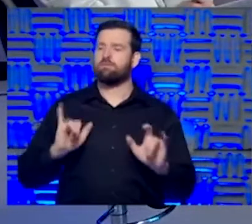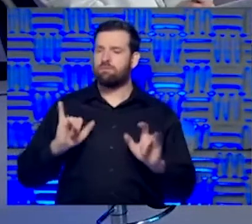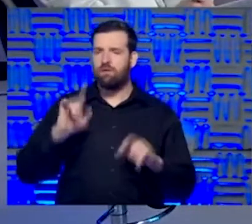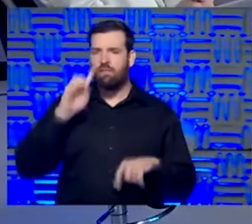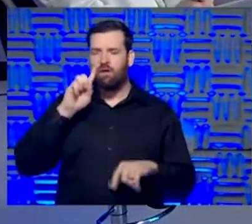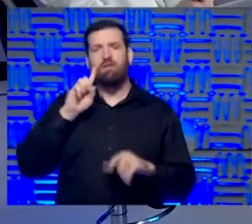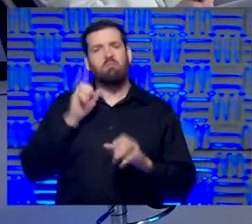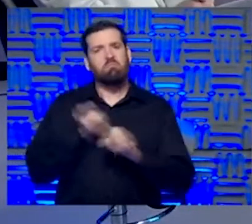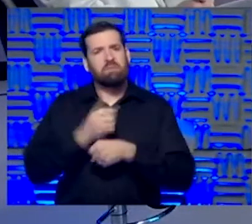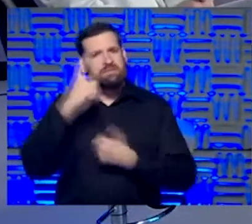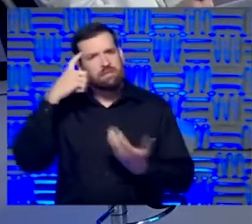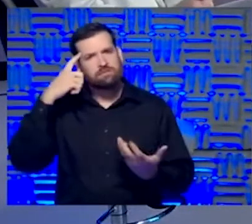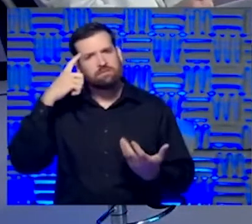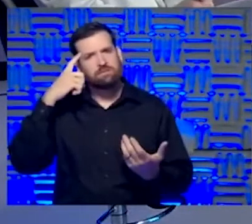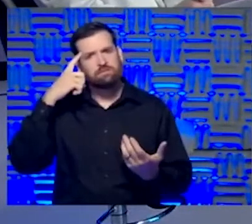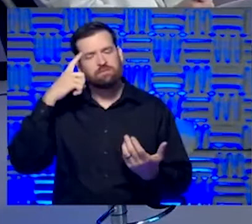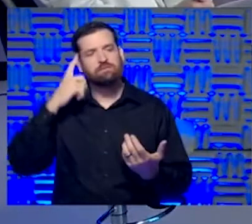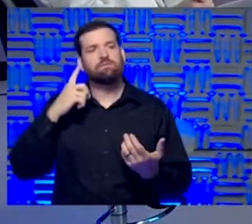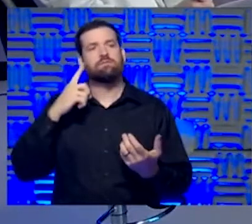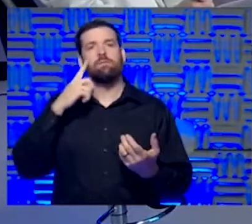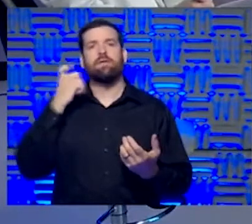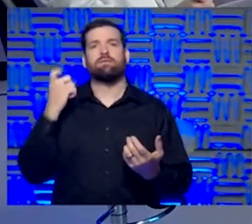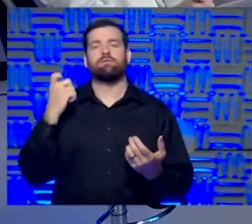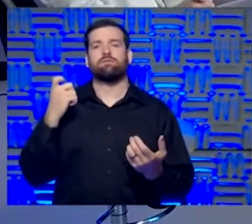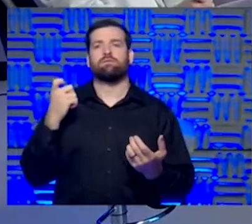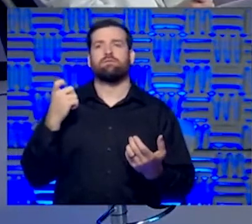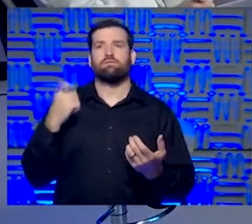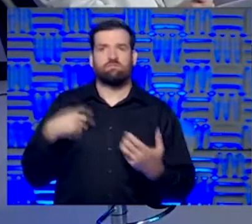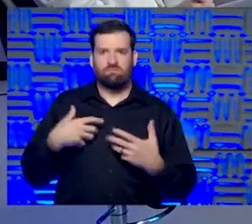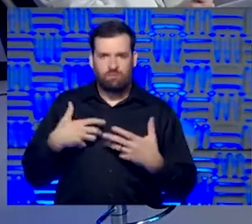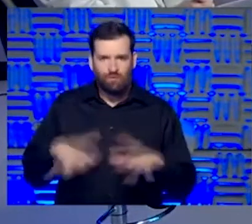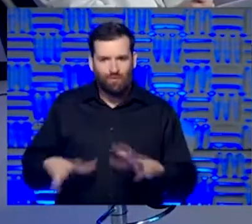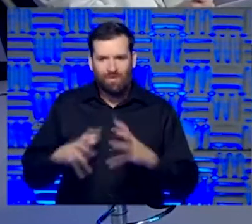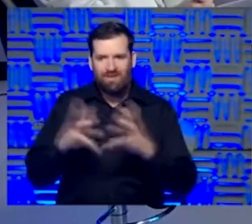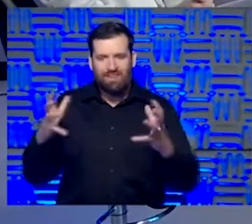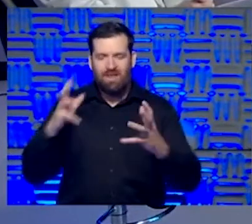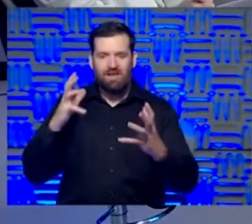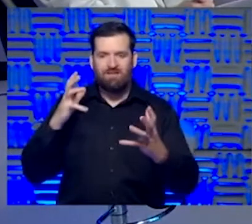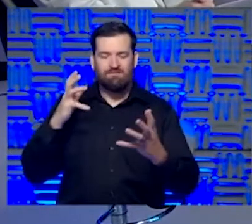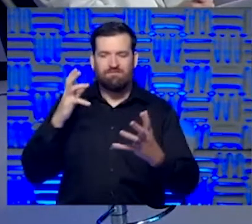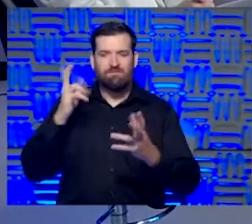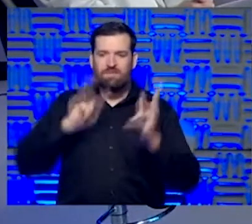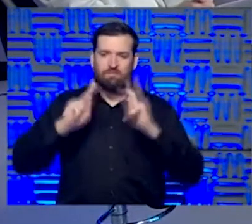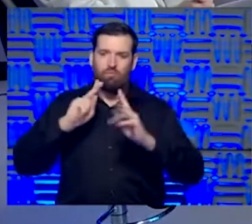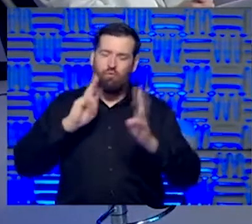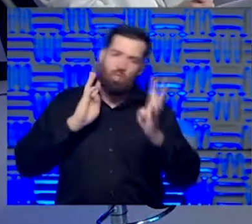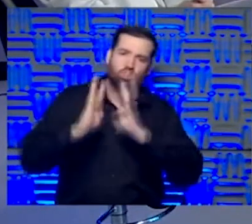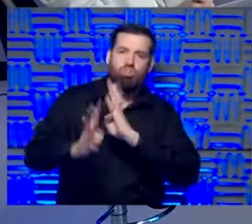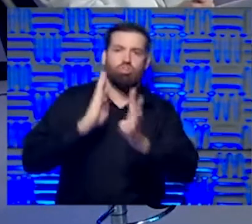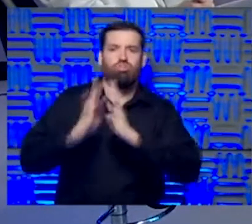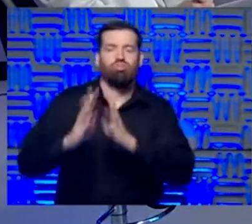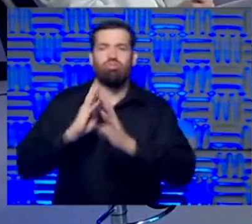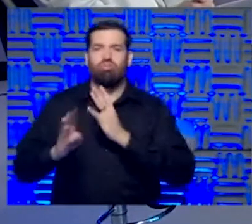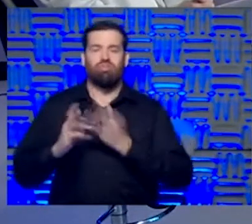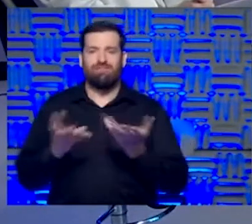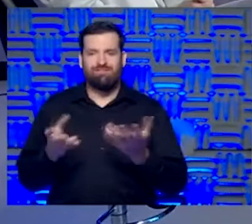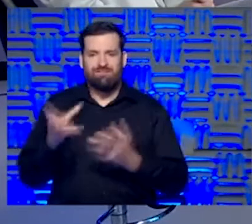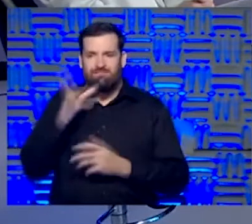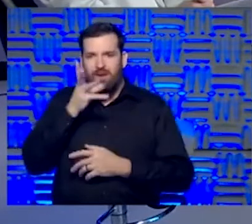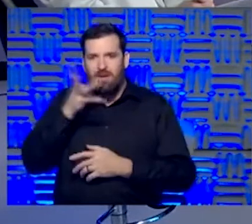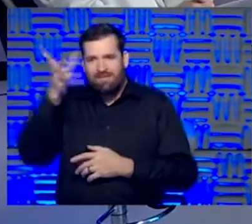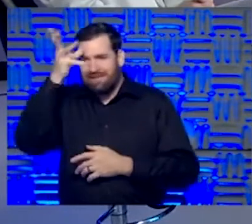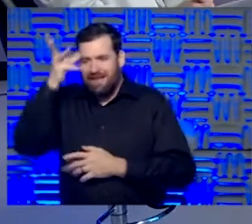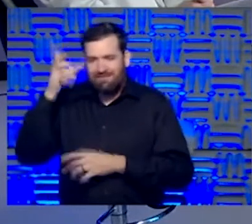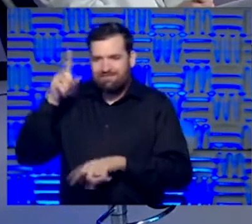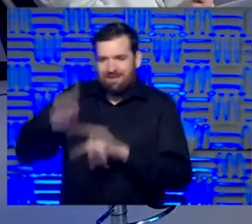actually that makes total sense, because you don't want a lot of people traveling through clinics. Moms can't just leave kids, or dads can't leave all